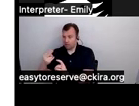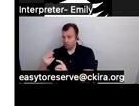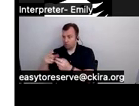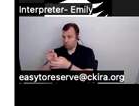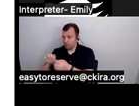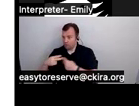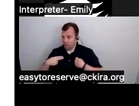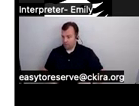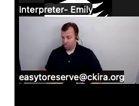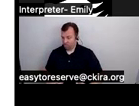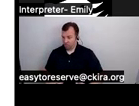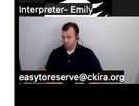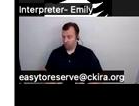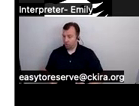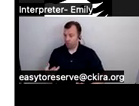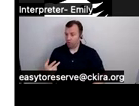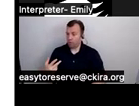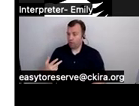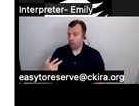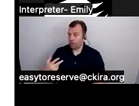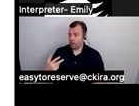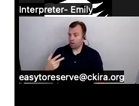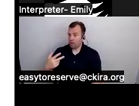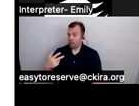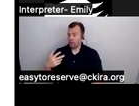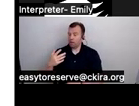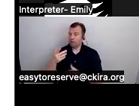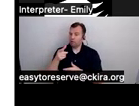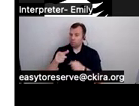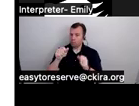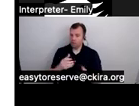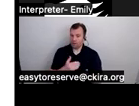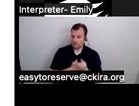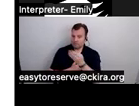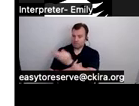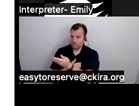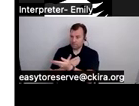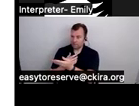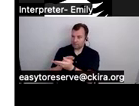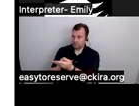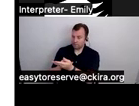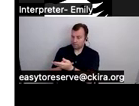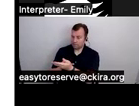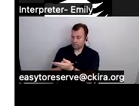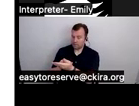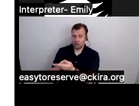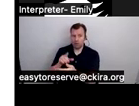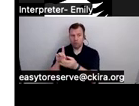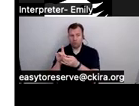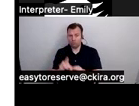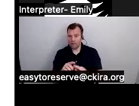related in some way or capacity, you can submit a grant in response to this parent